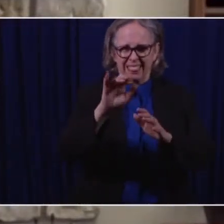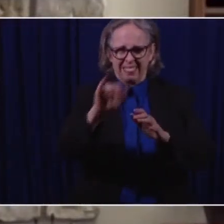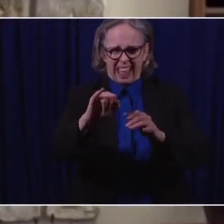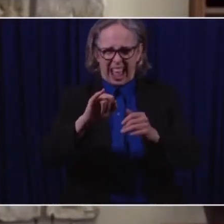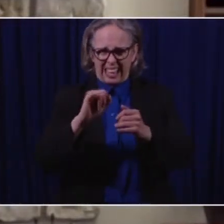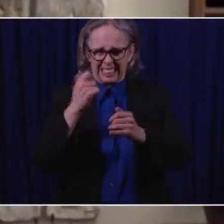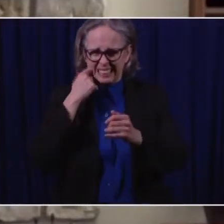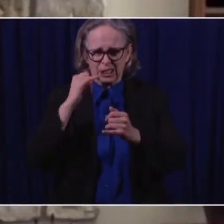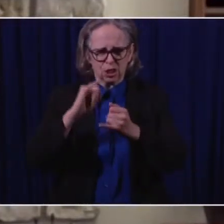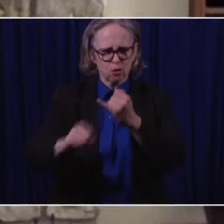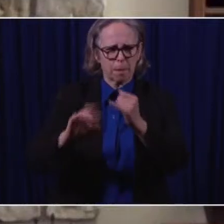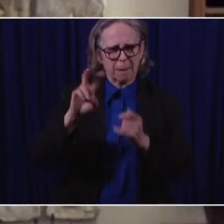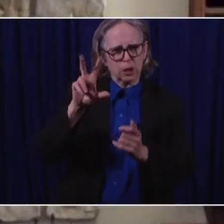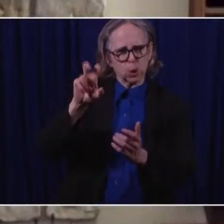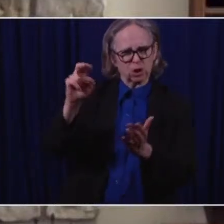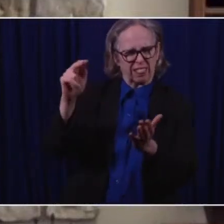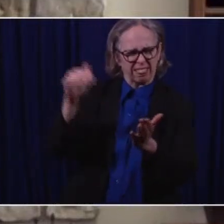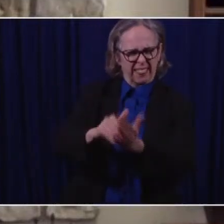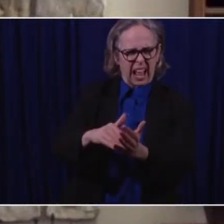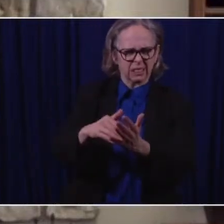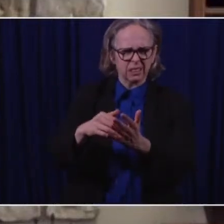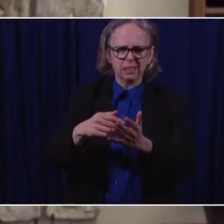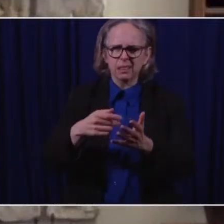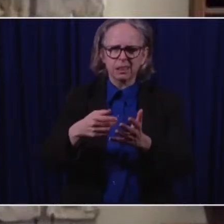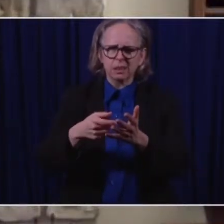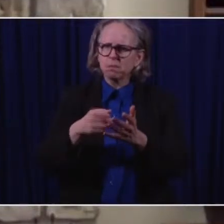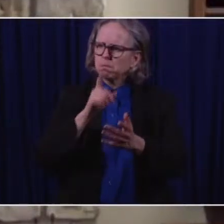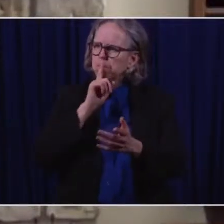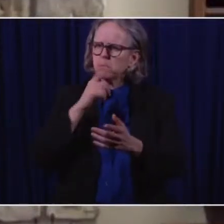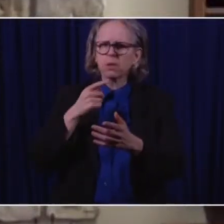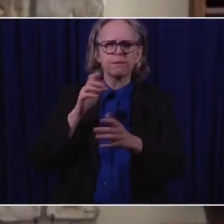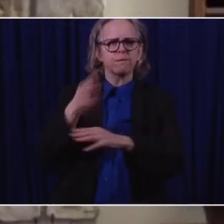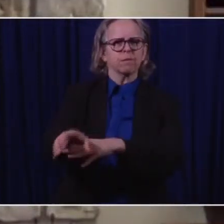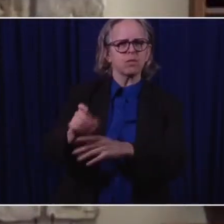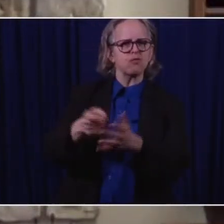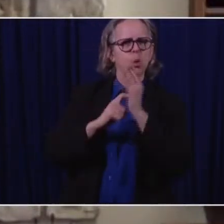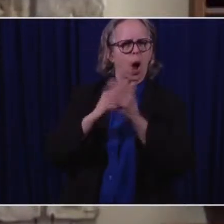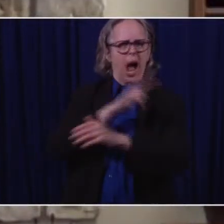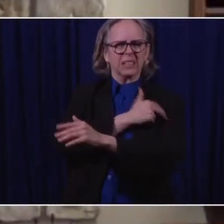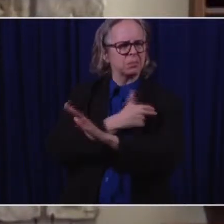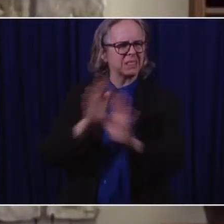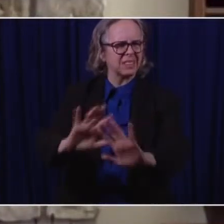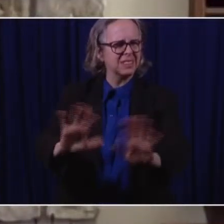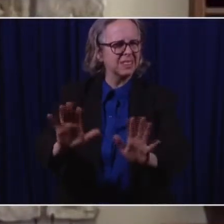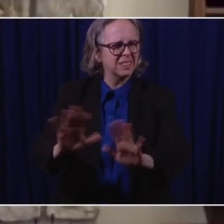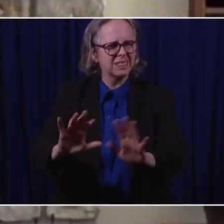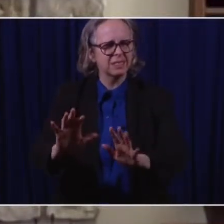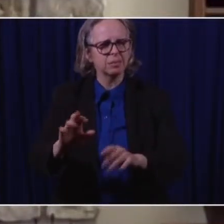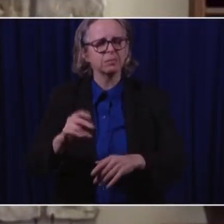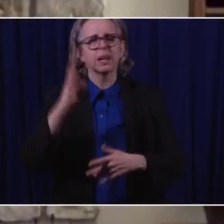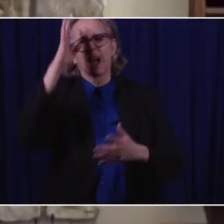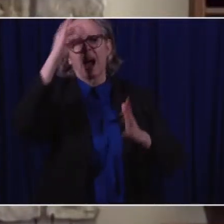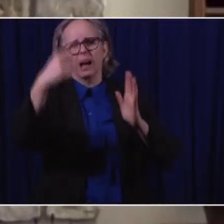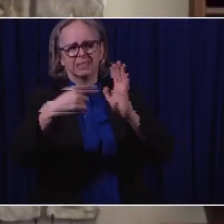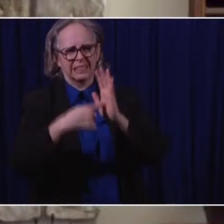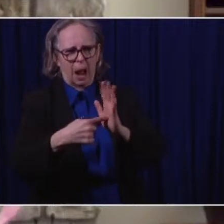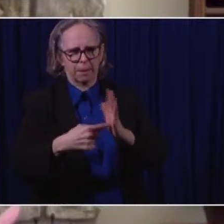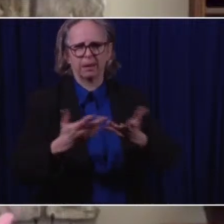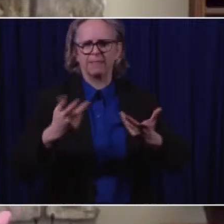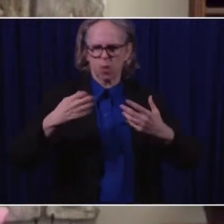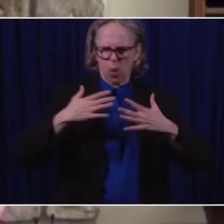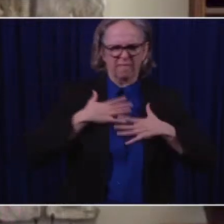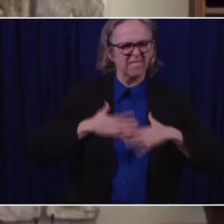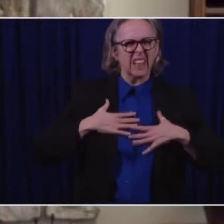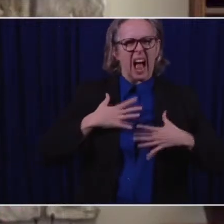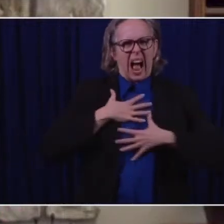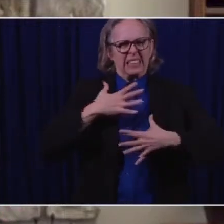group. And what we have said on several of the things, if they're asthma, for example, it's defined as